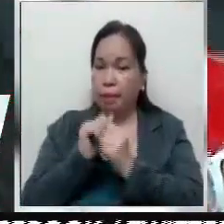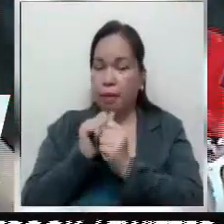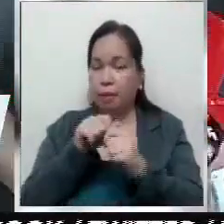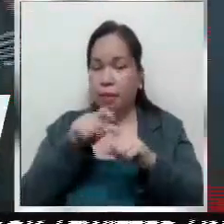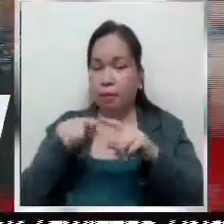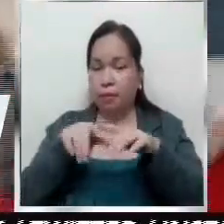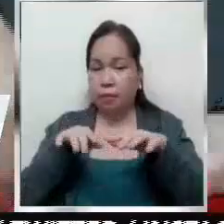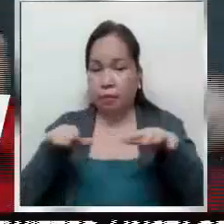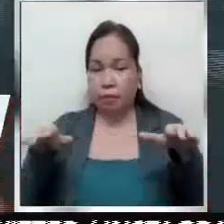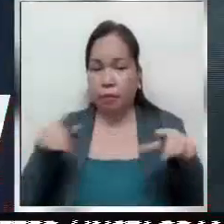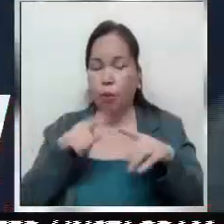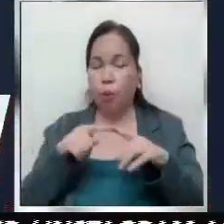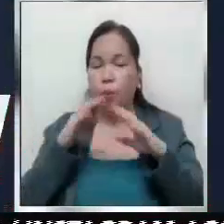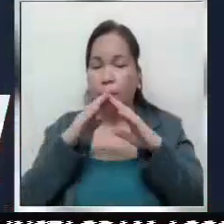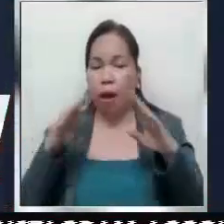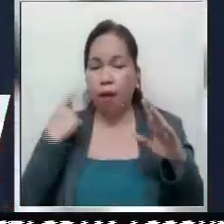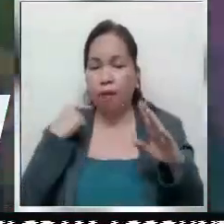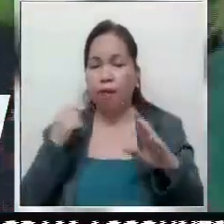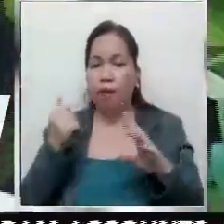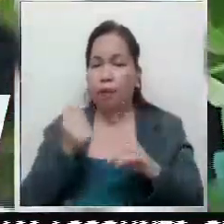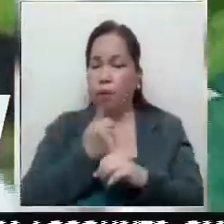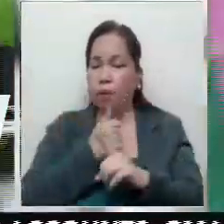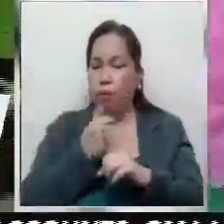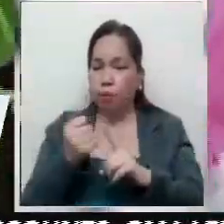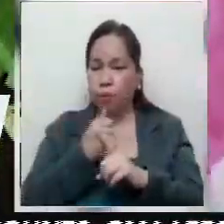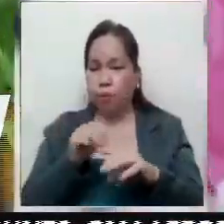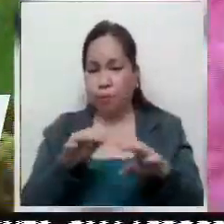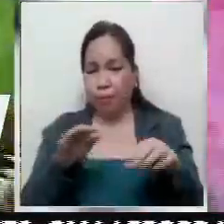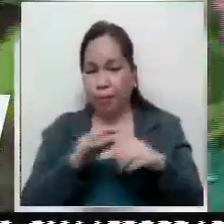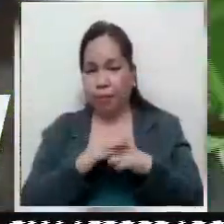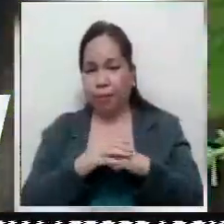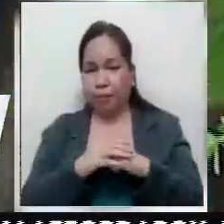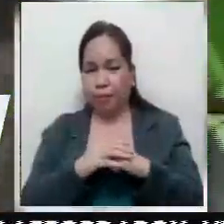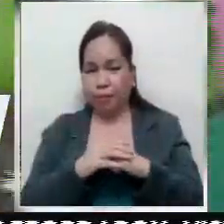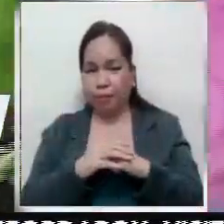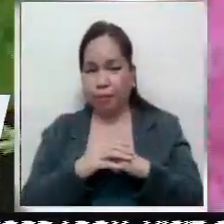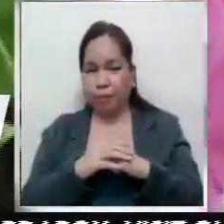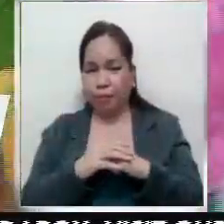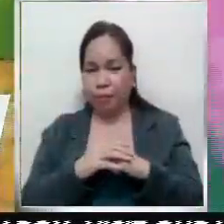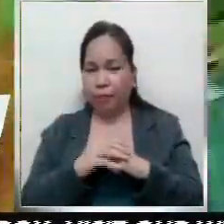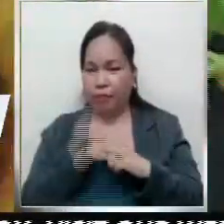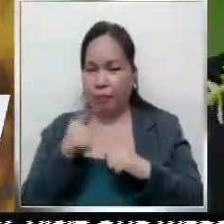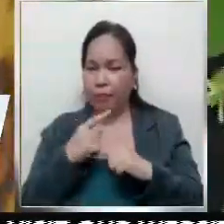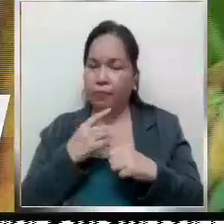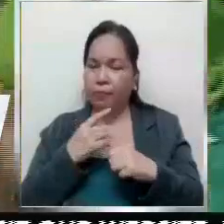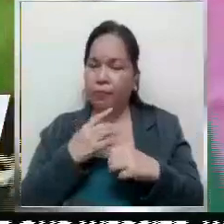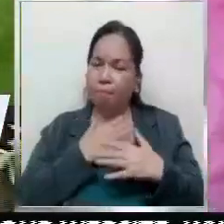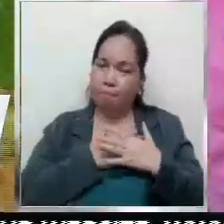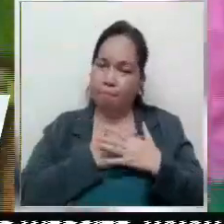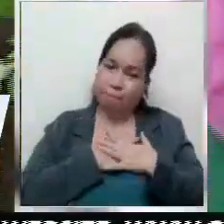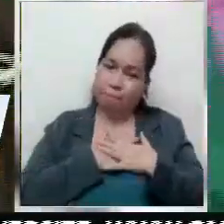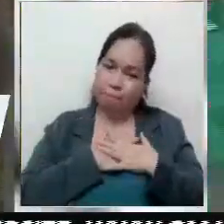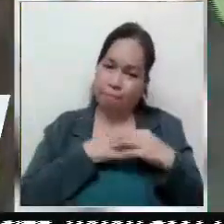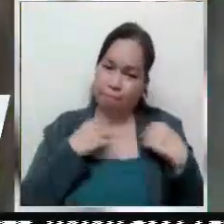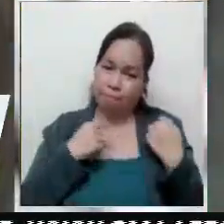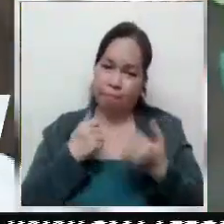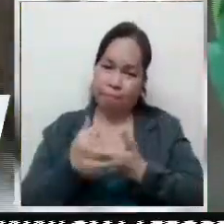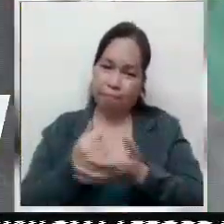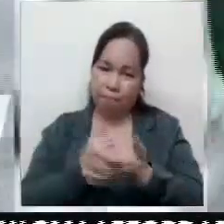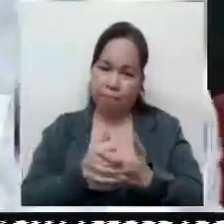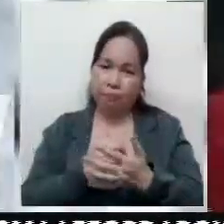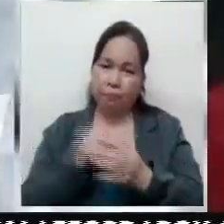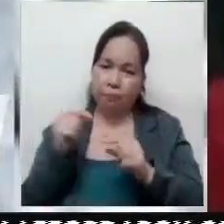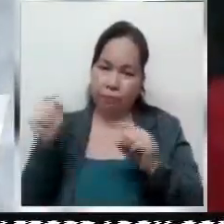girls sa Giginto, Bulacan. Priceless and heartwarming experience daw para kay Gabby na makatulong. Present din sa celebration ang